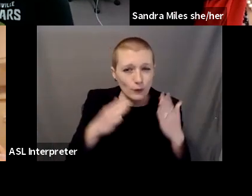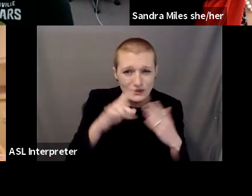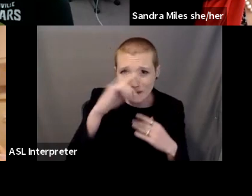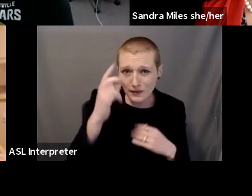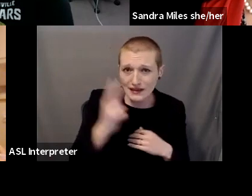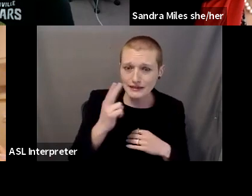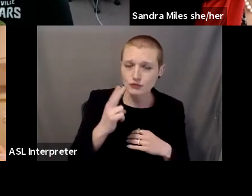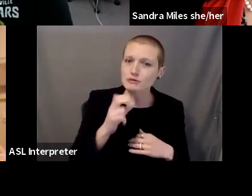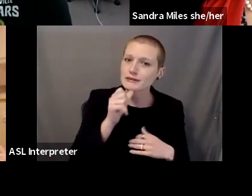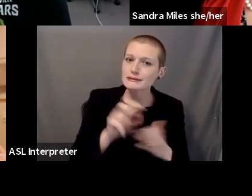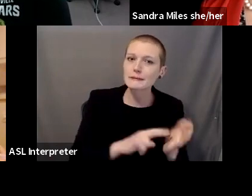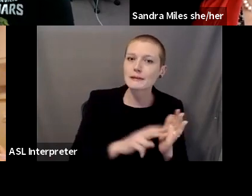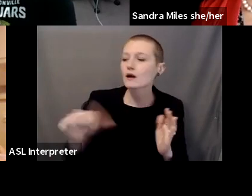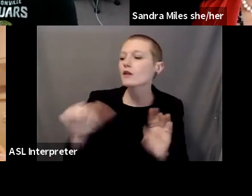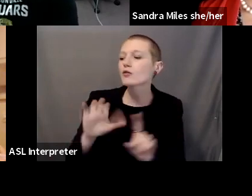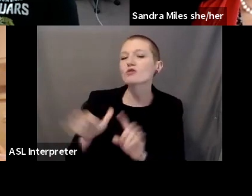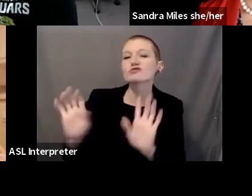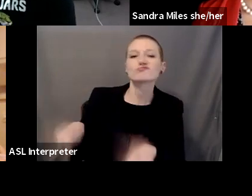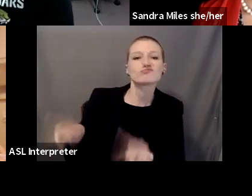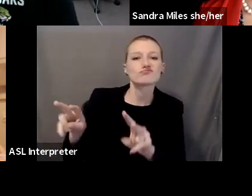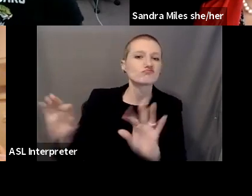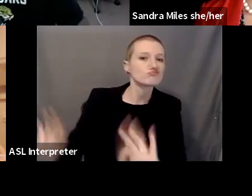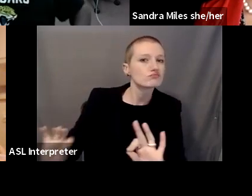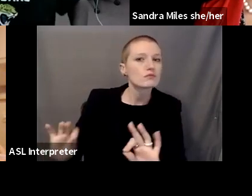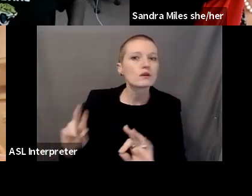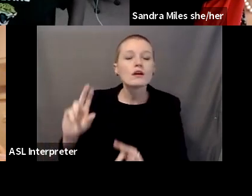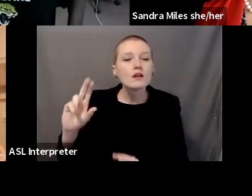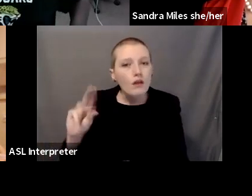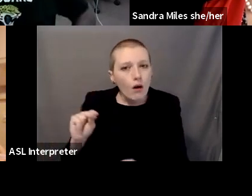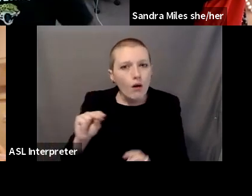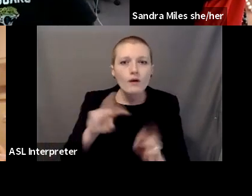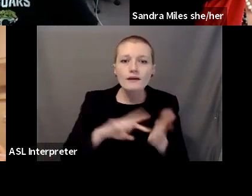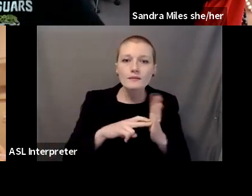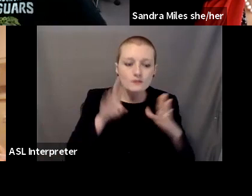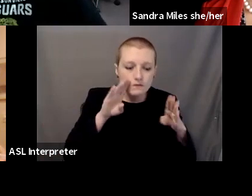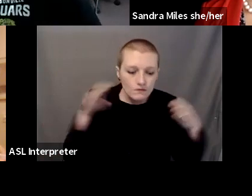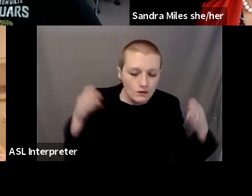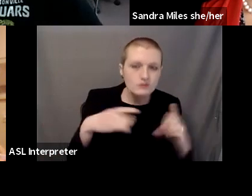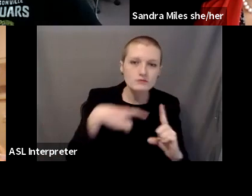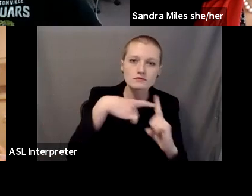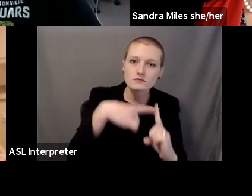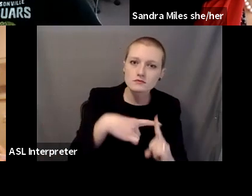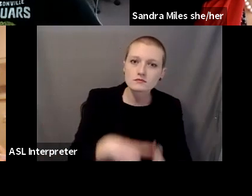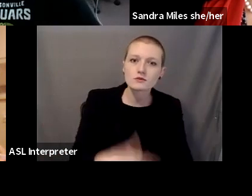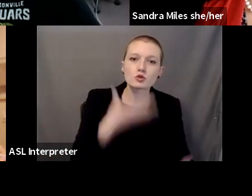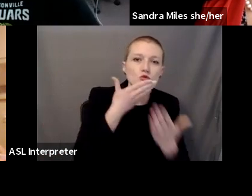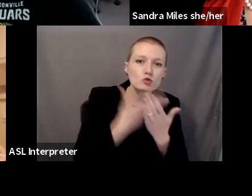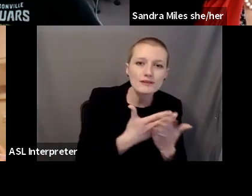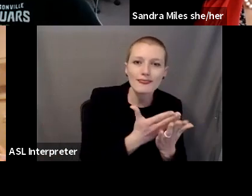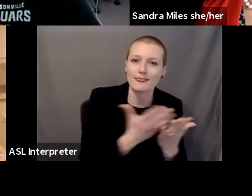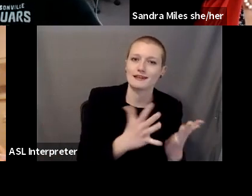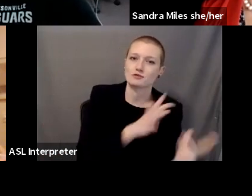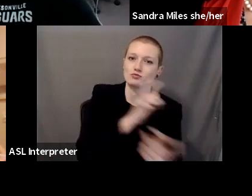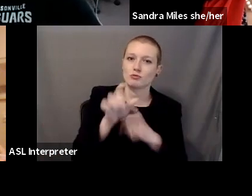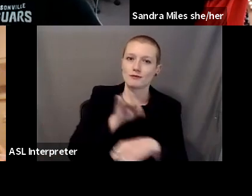other cultures or anything like that. It's focusing on the good things that help contribute to our society today.